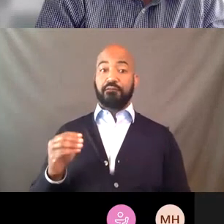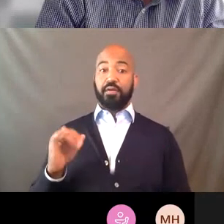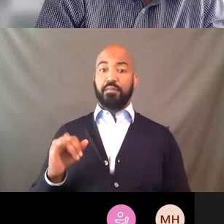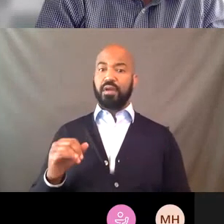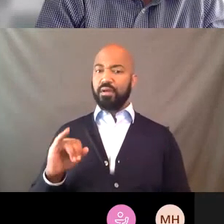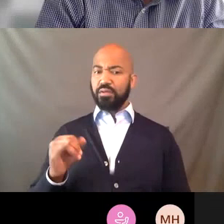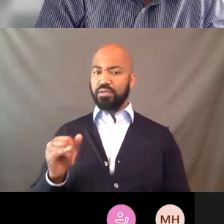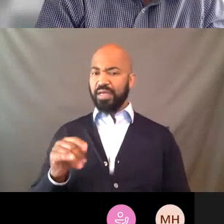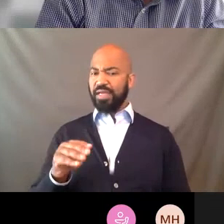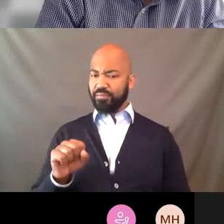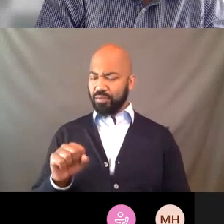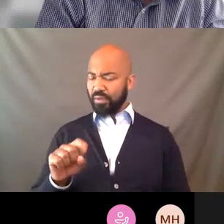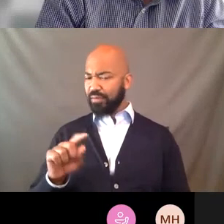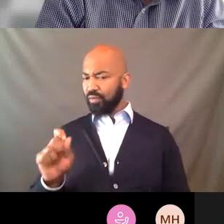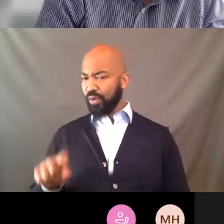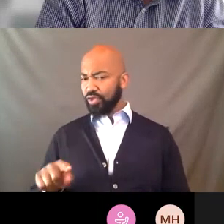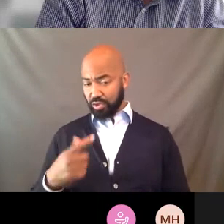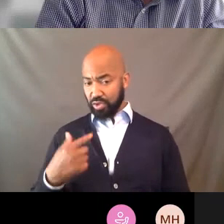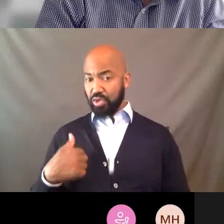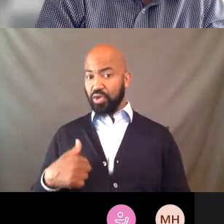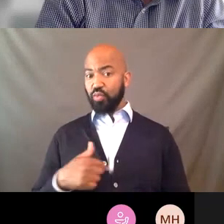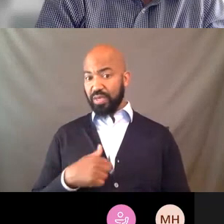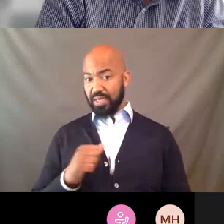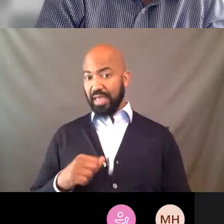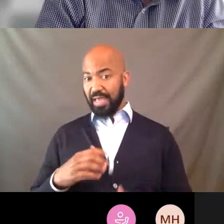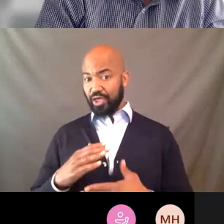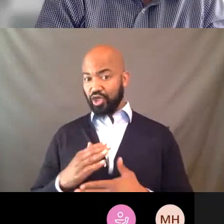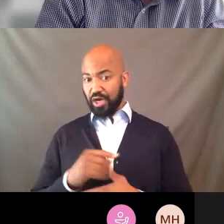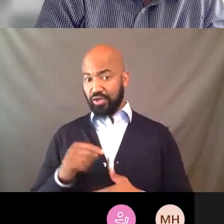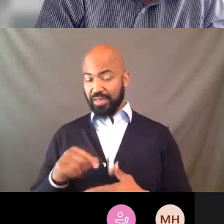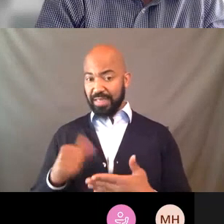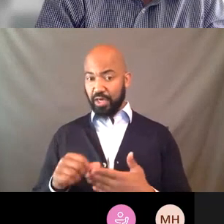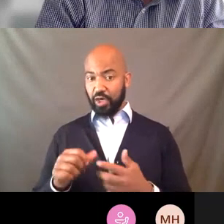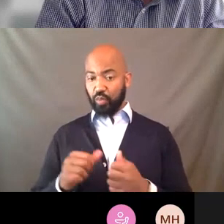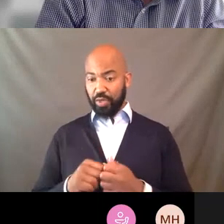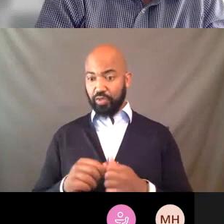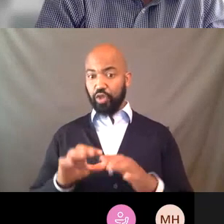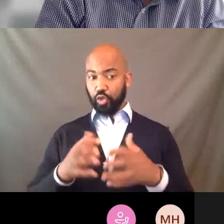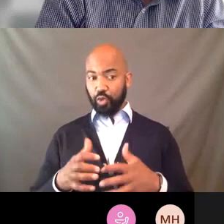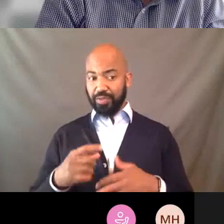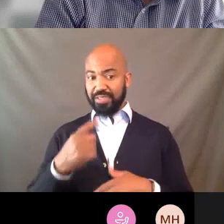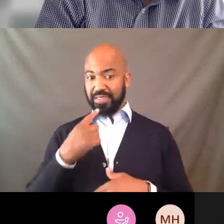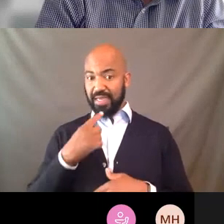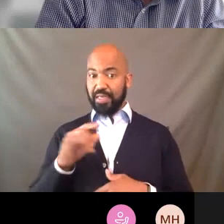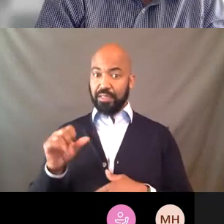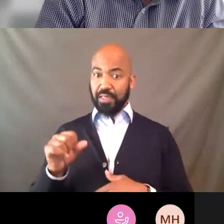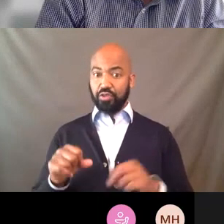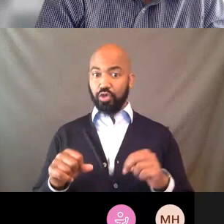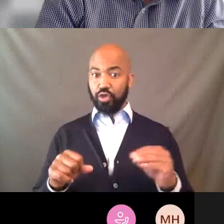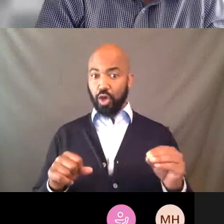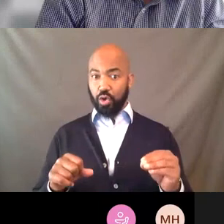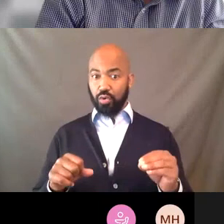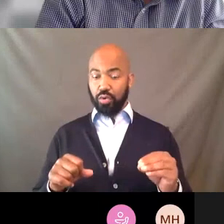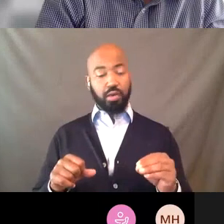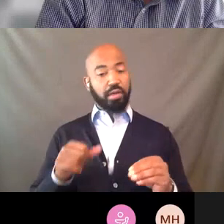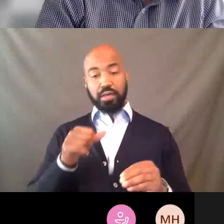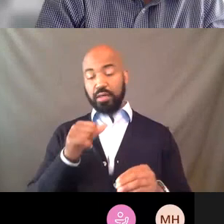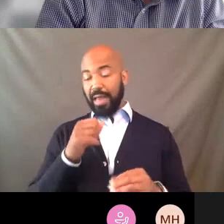James, can we share this letter with the group to say yay or nay, like outside of working group,